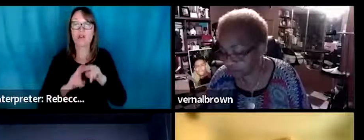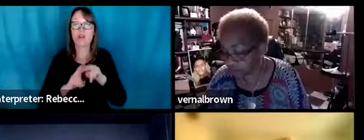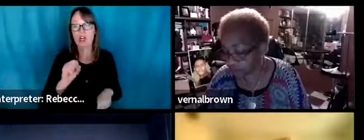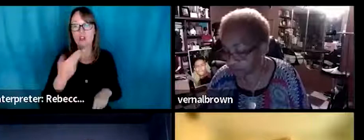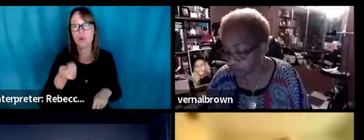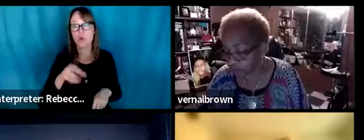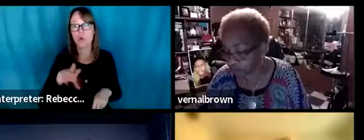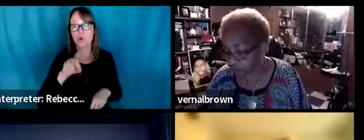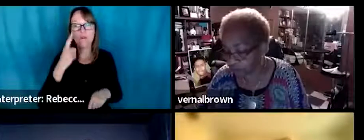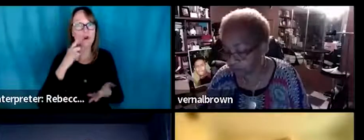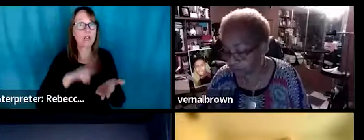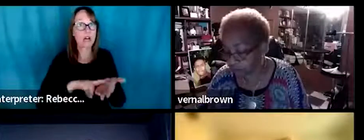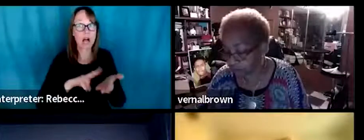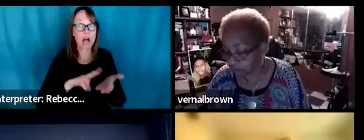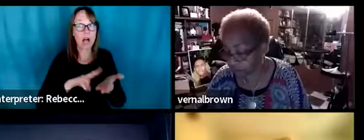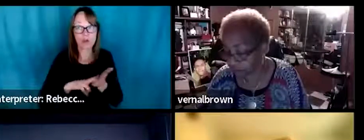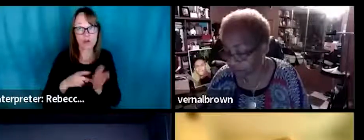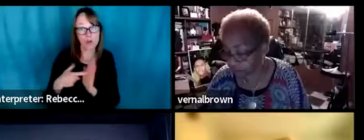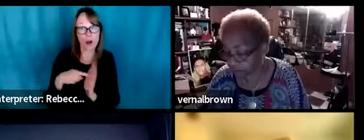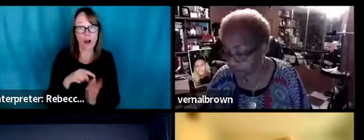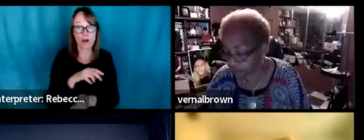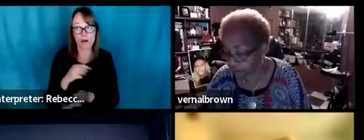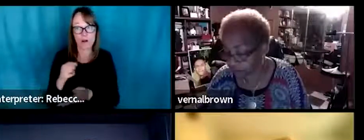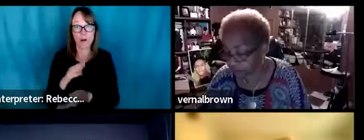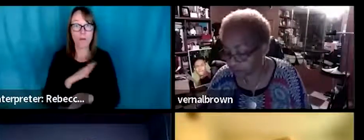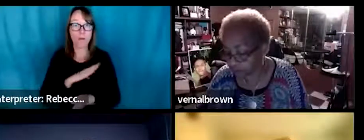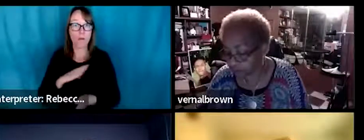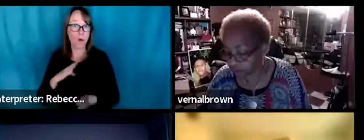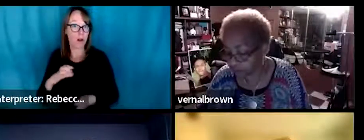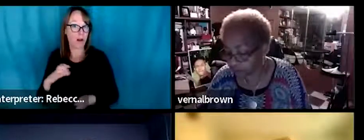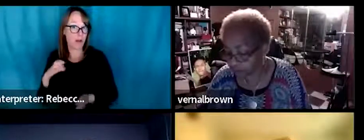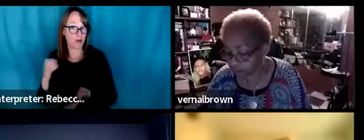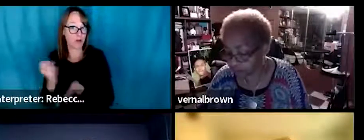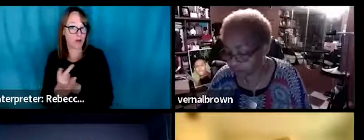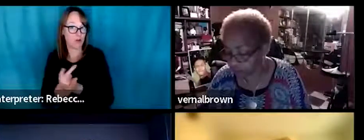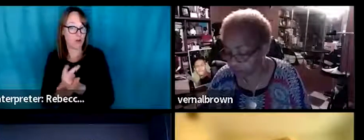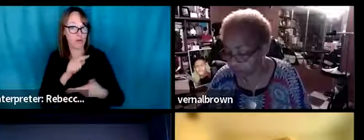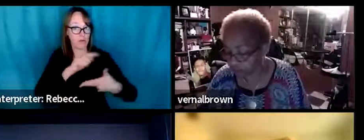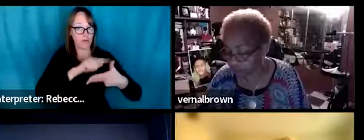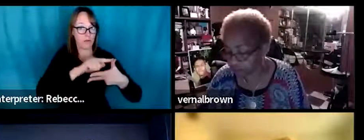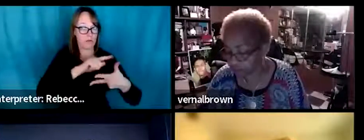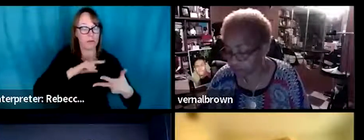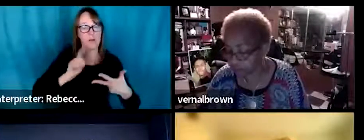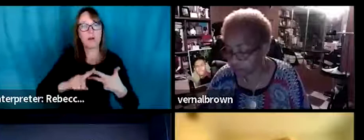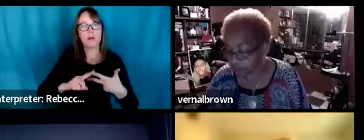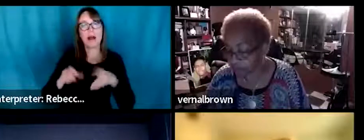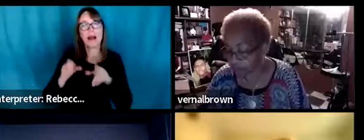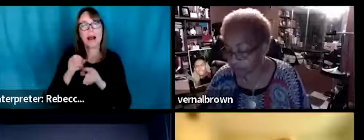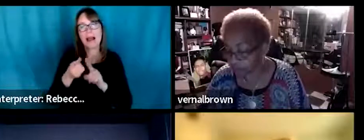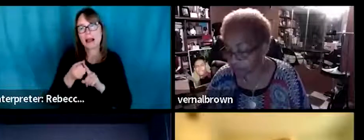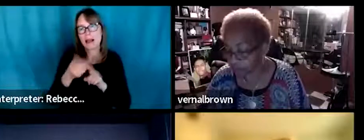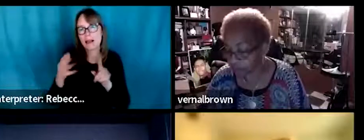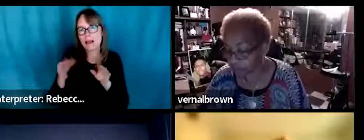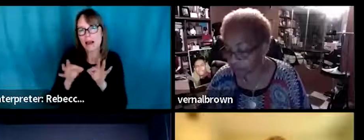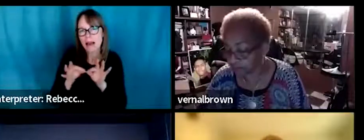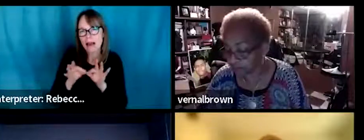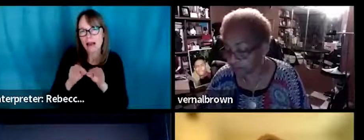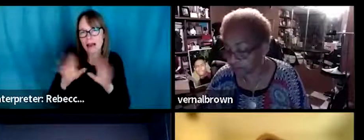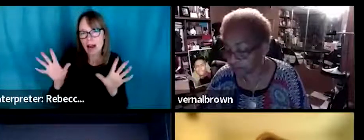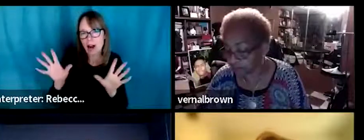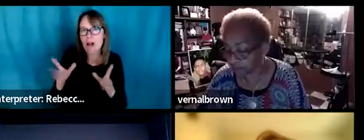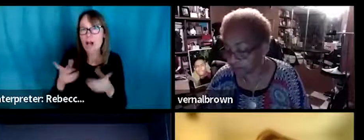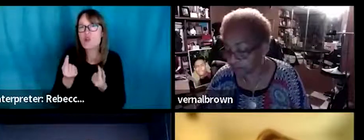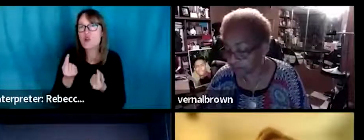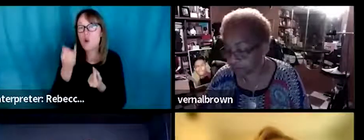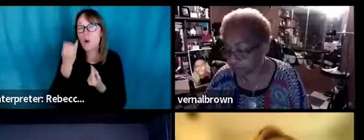Board of Commissioners. Number two, to add language clarifying what happens when there is only one bidder and a competitive procurement.